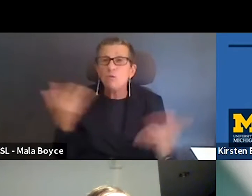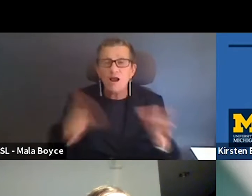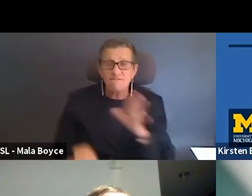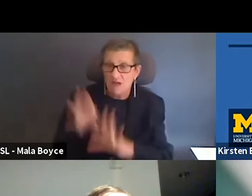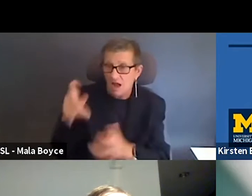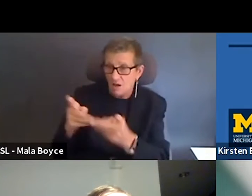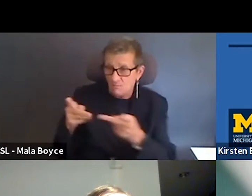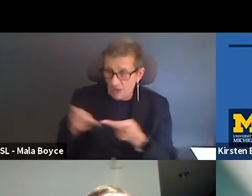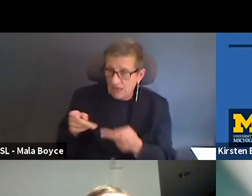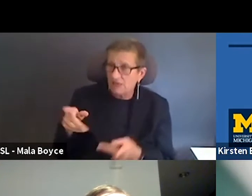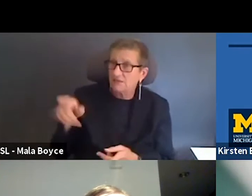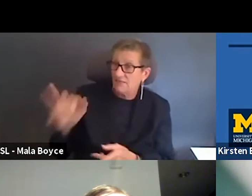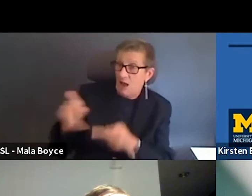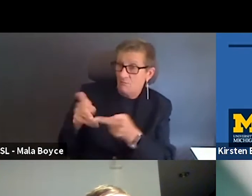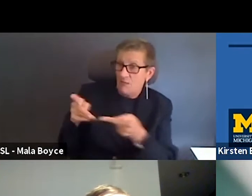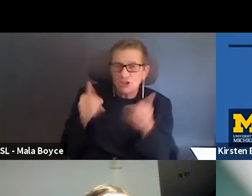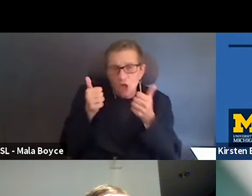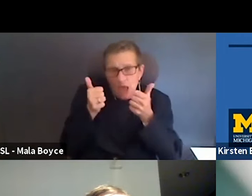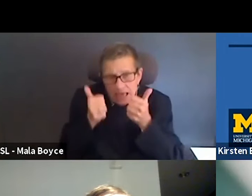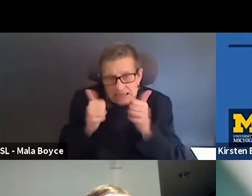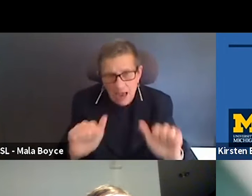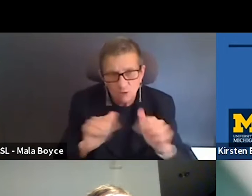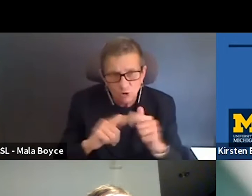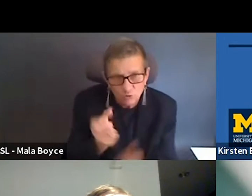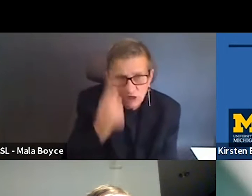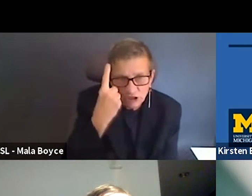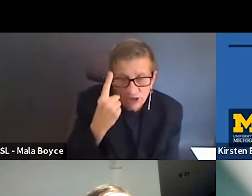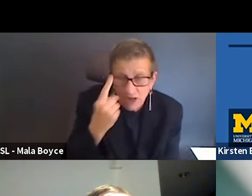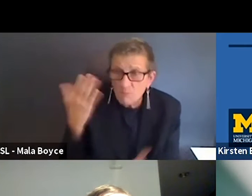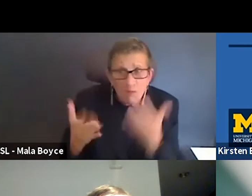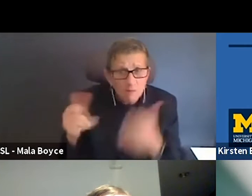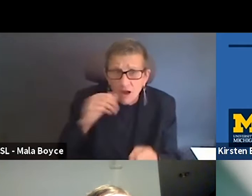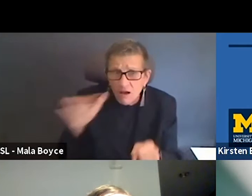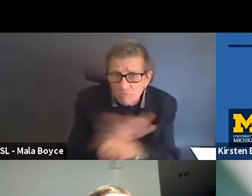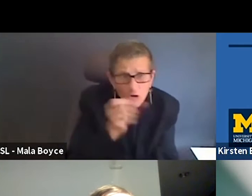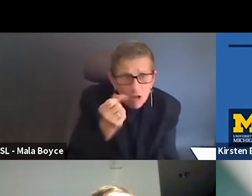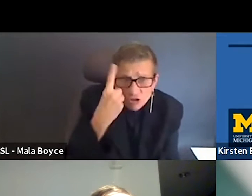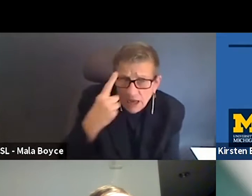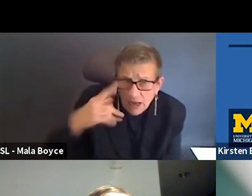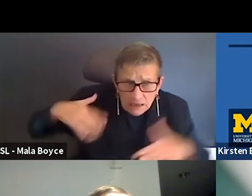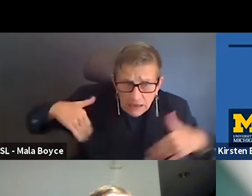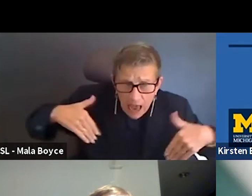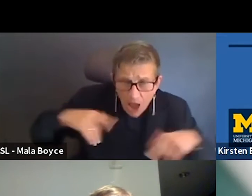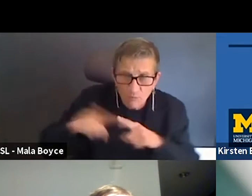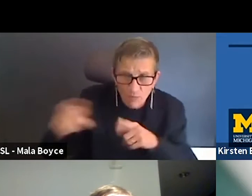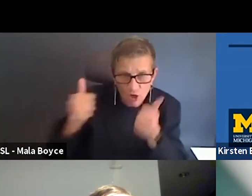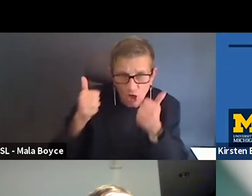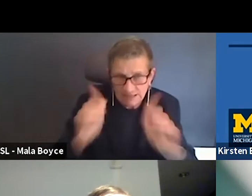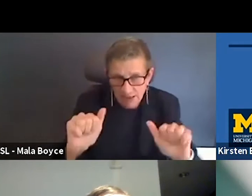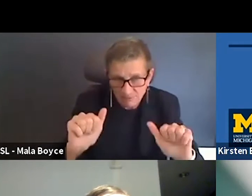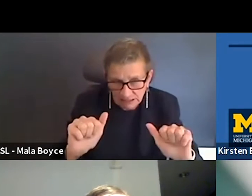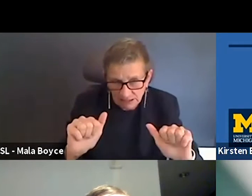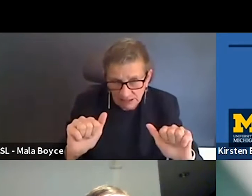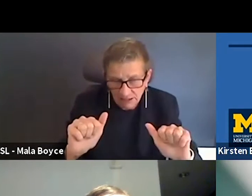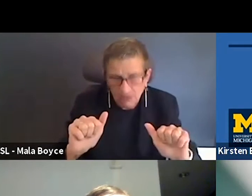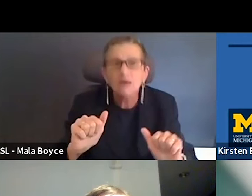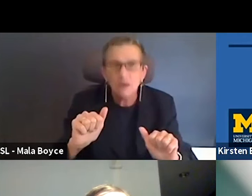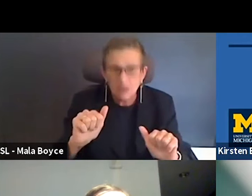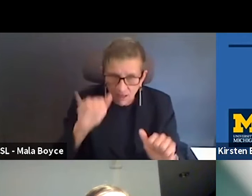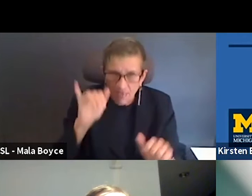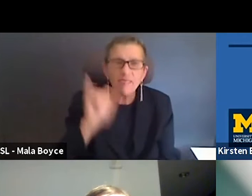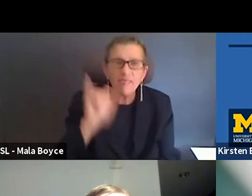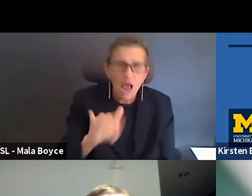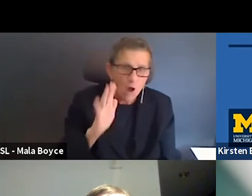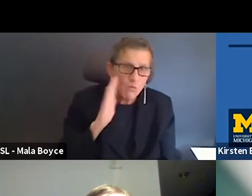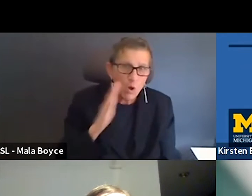to understand. Maybe they don't fully understand yet, but as long as they are giving the attempt, that's going to,